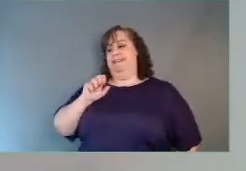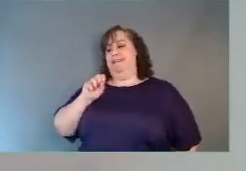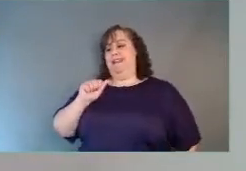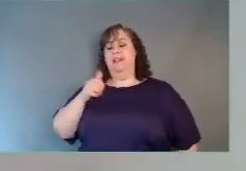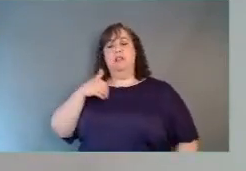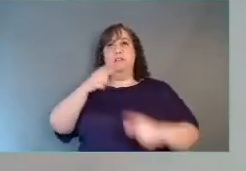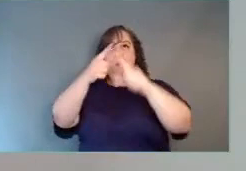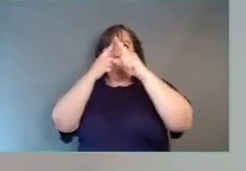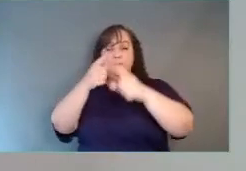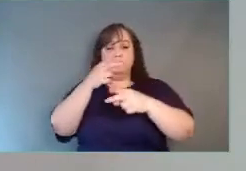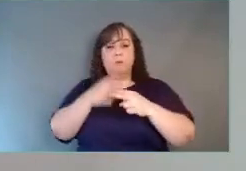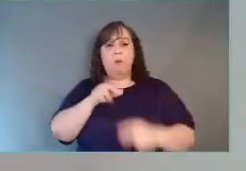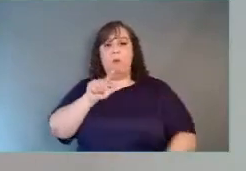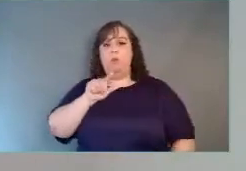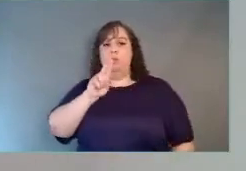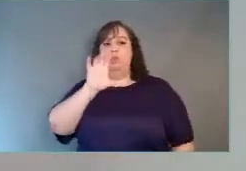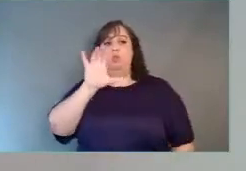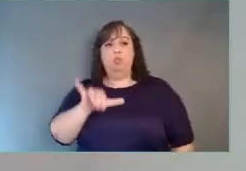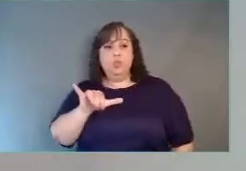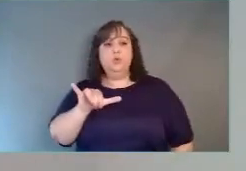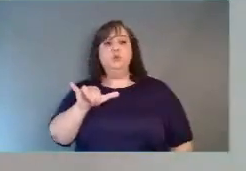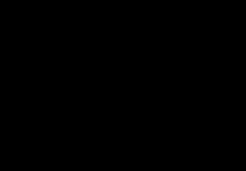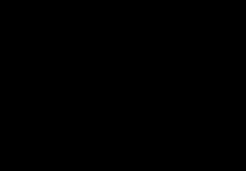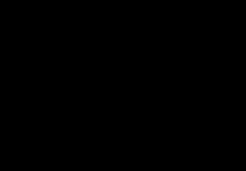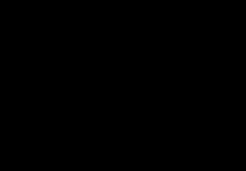Jupiter's orbit. Let's learn more.